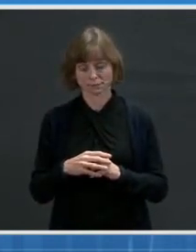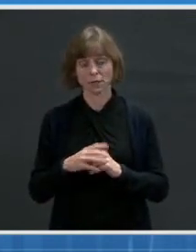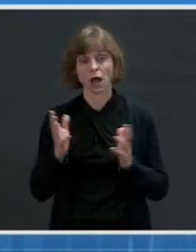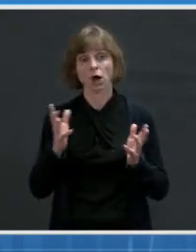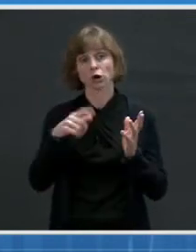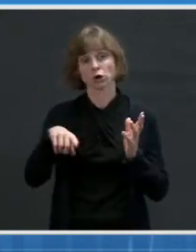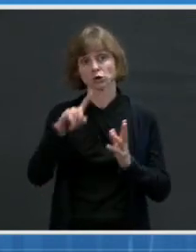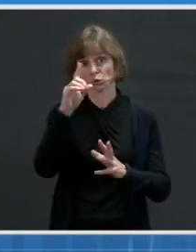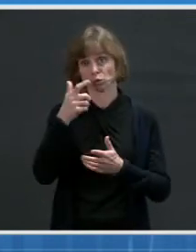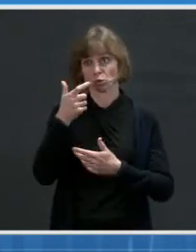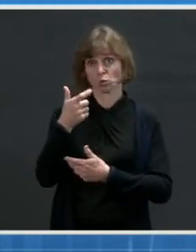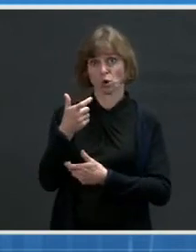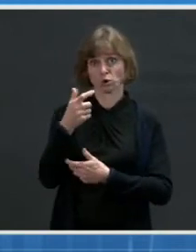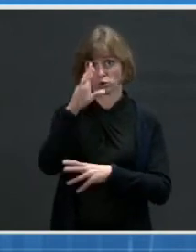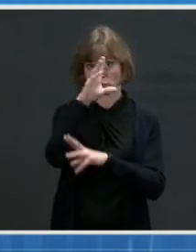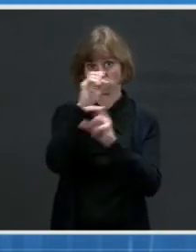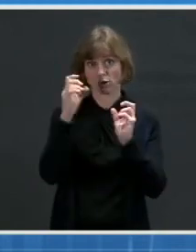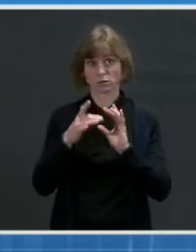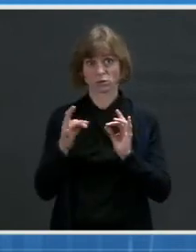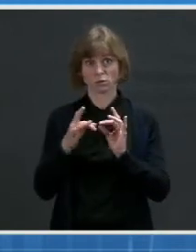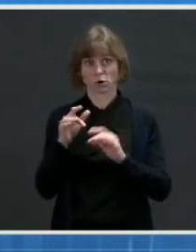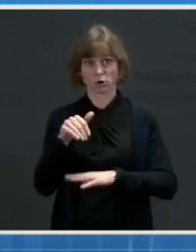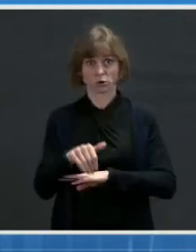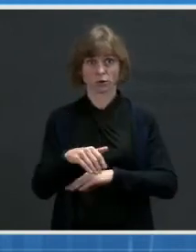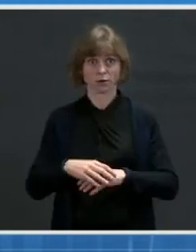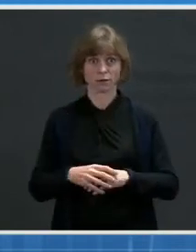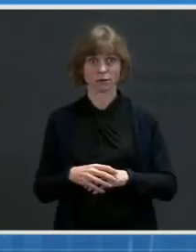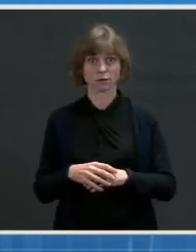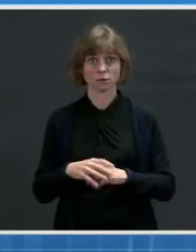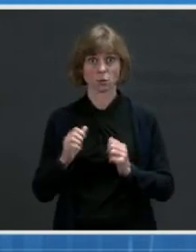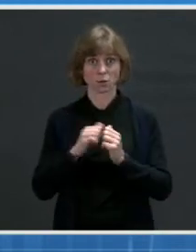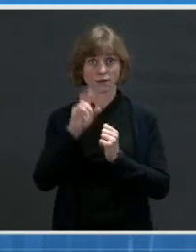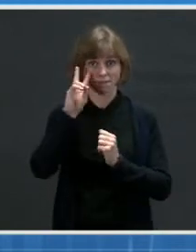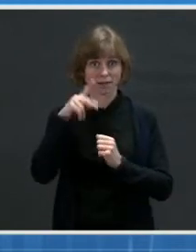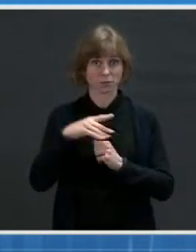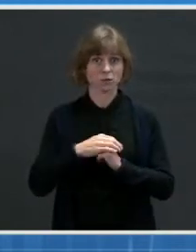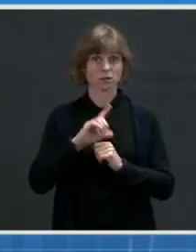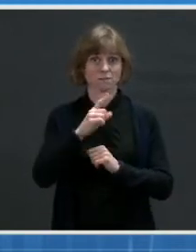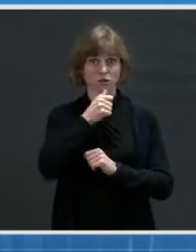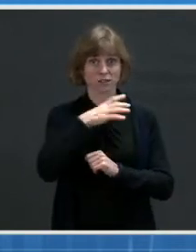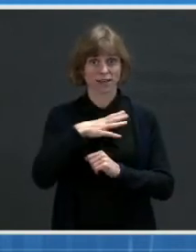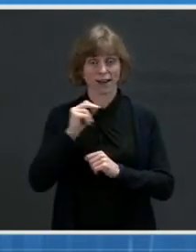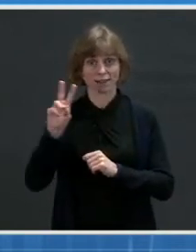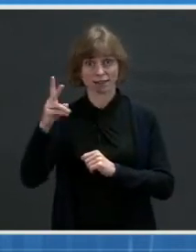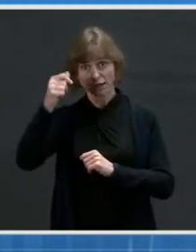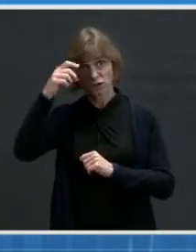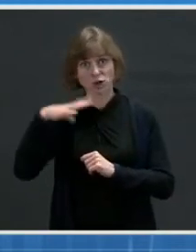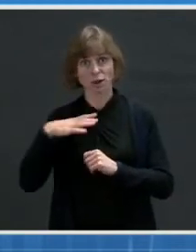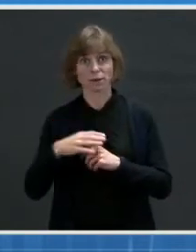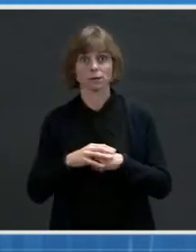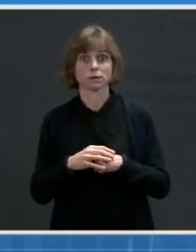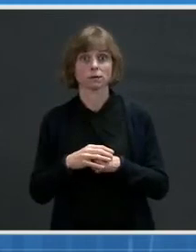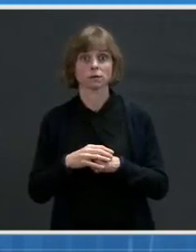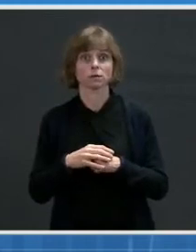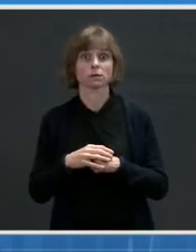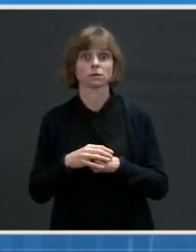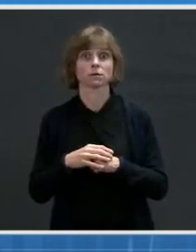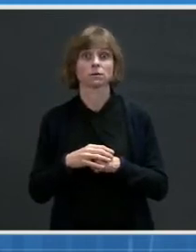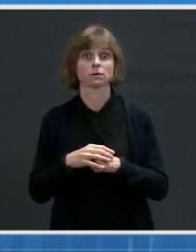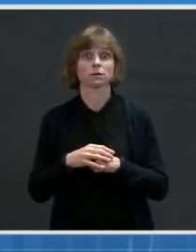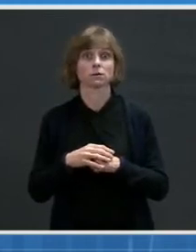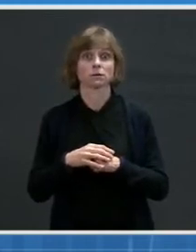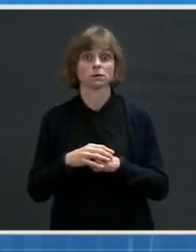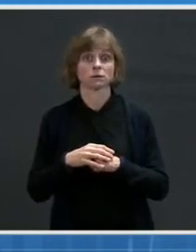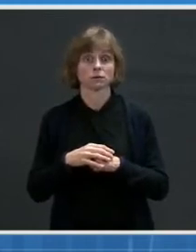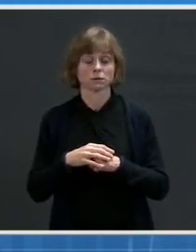the President's remarks this evening with the Vice President, the First Lady, and the Second Gentleman, to